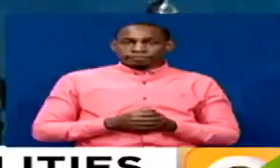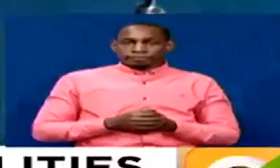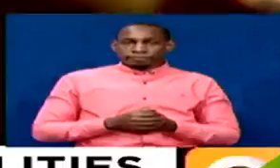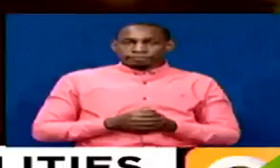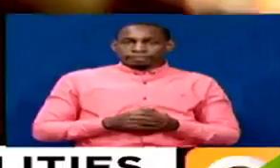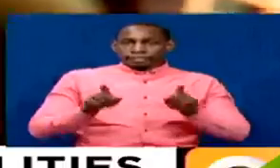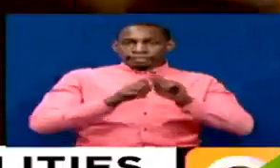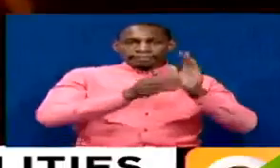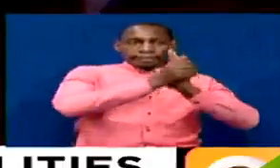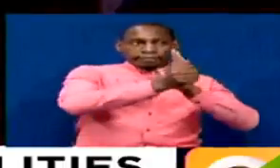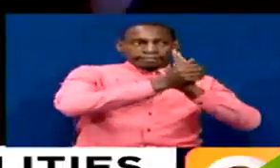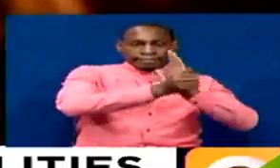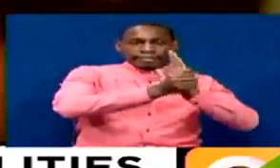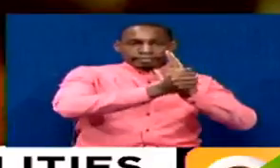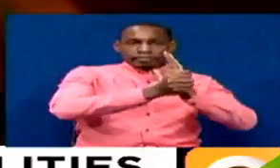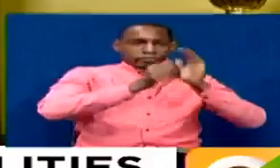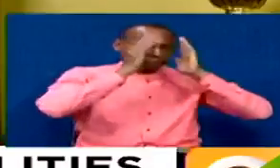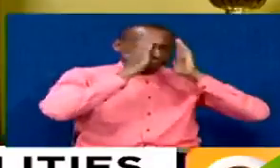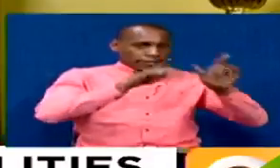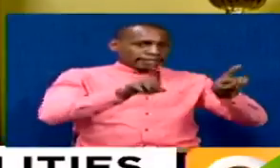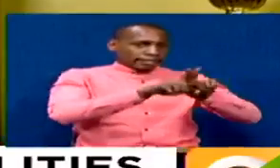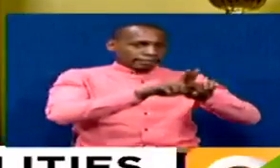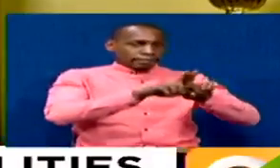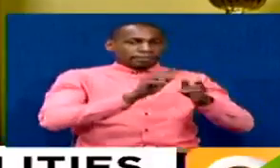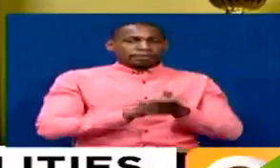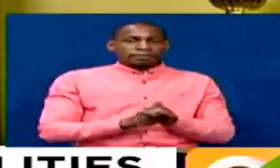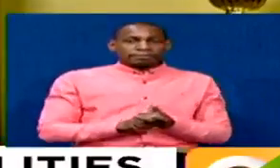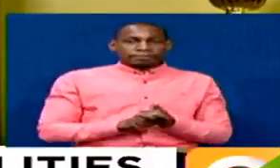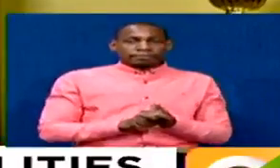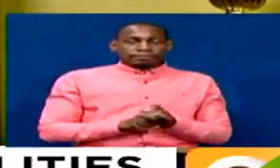And these are the talents now that we focus on. So we